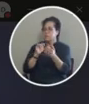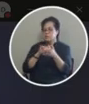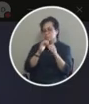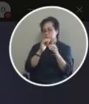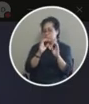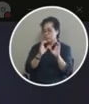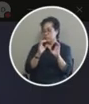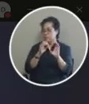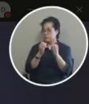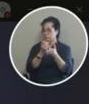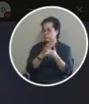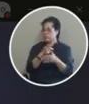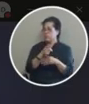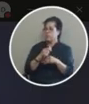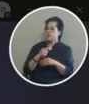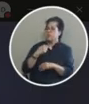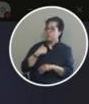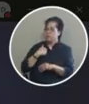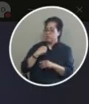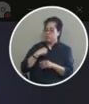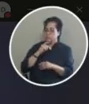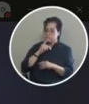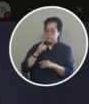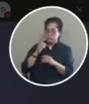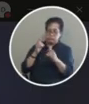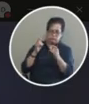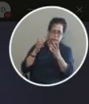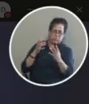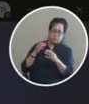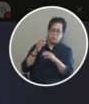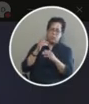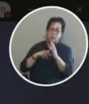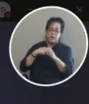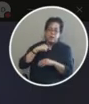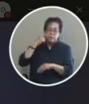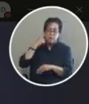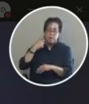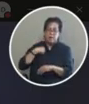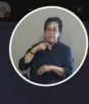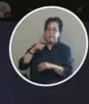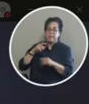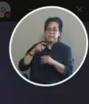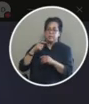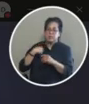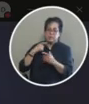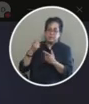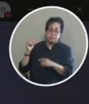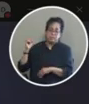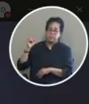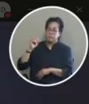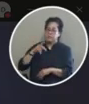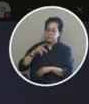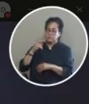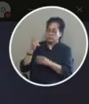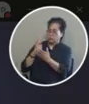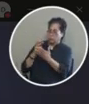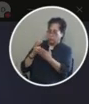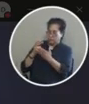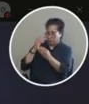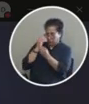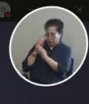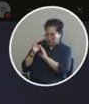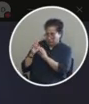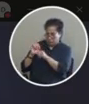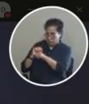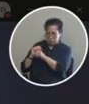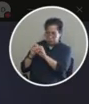certified. So I was so appalled by what I saw that I immediately came back. I put in my 2 weeks notice,